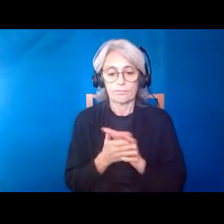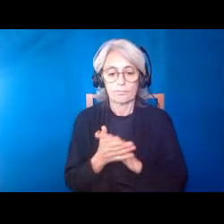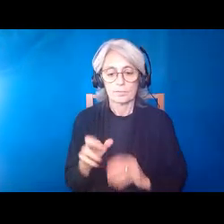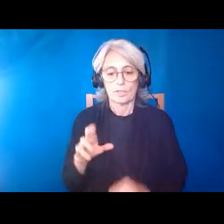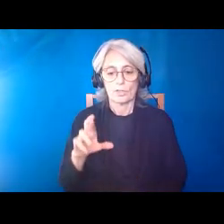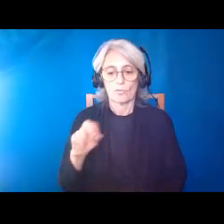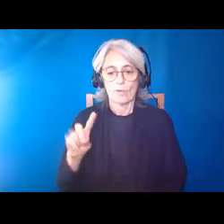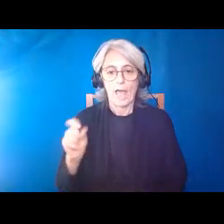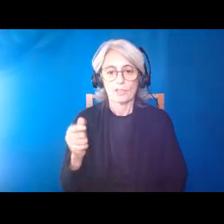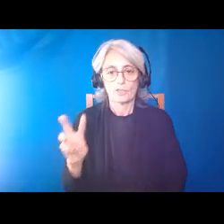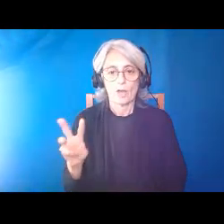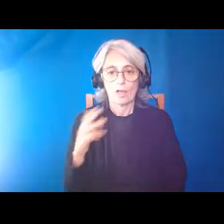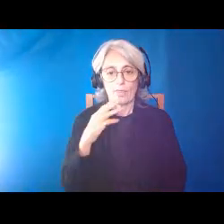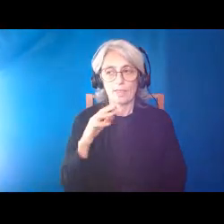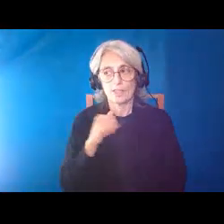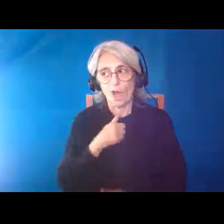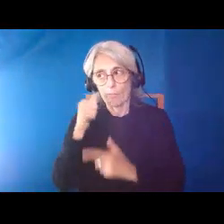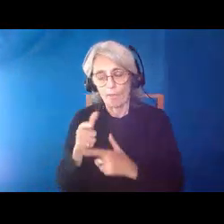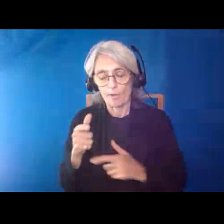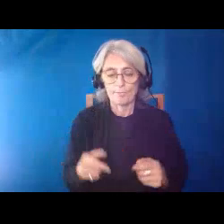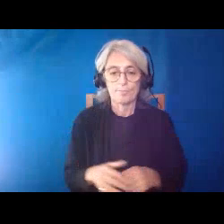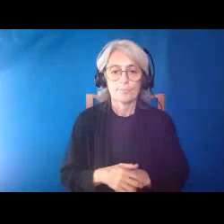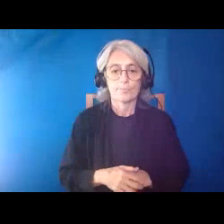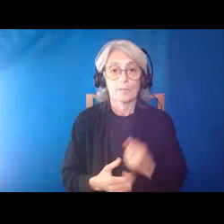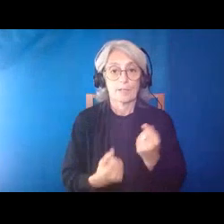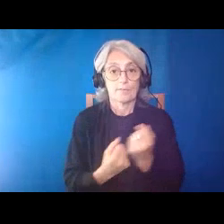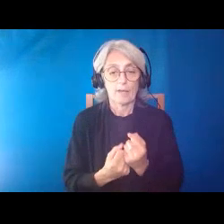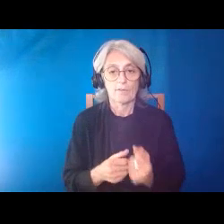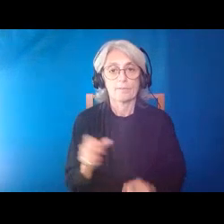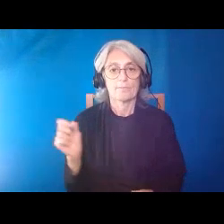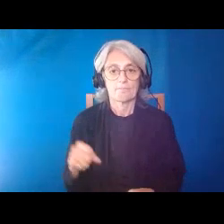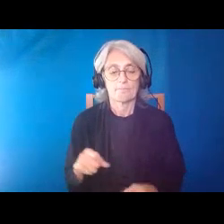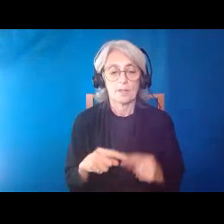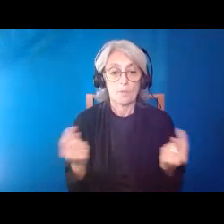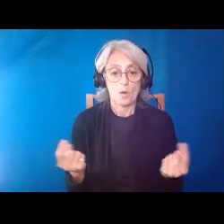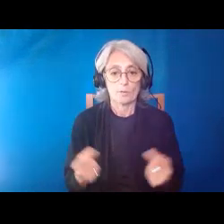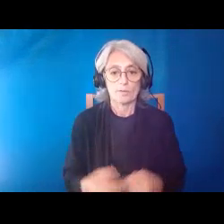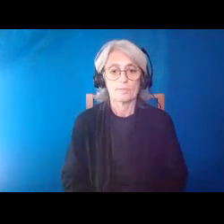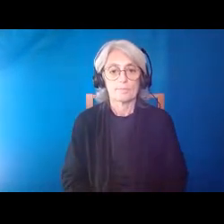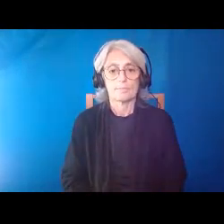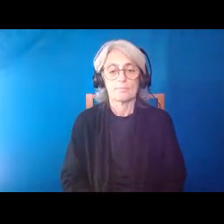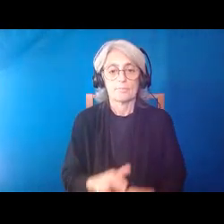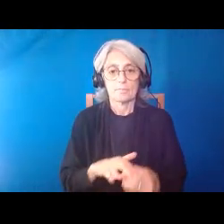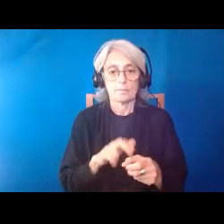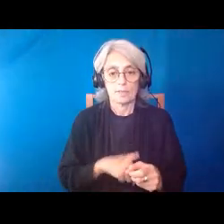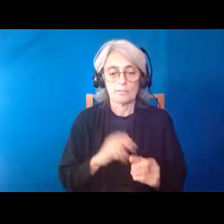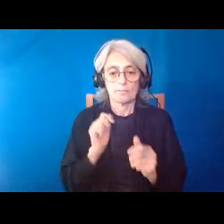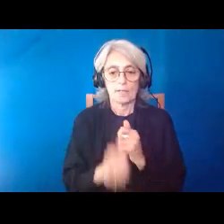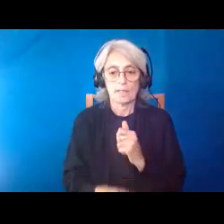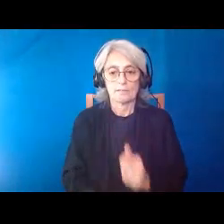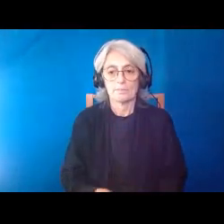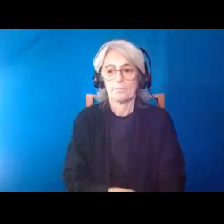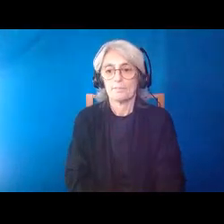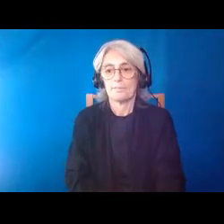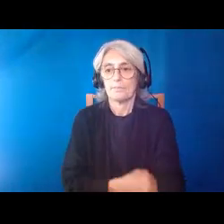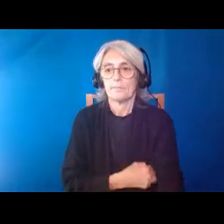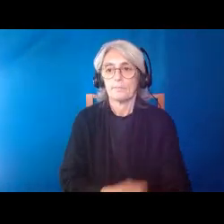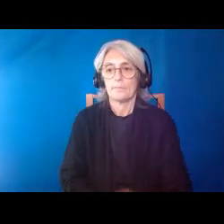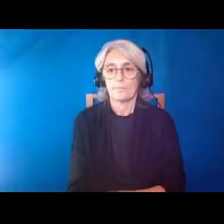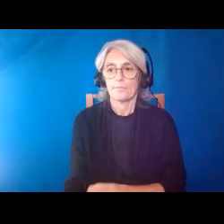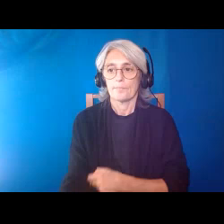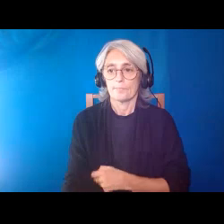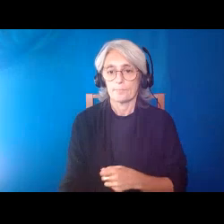you. Sorry, brother. All those in favor? Aye. Opposed? Abstentions? Motion passes. Thanks so